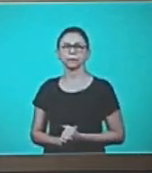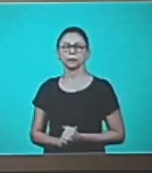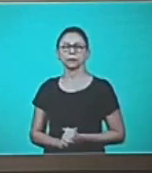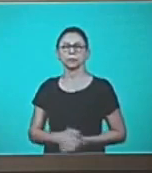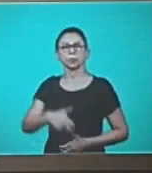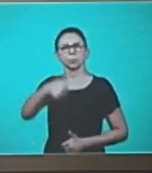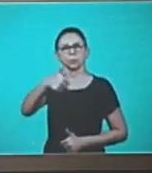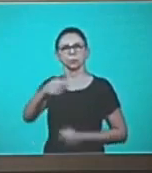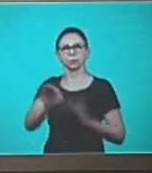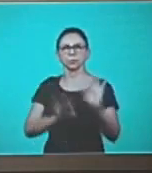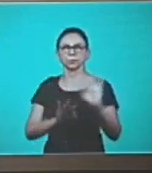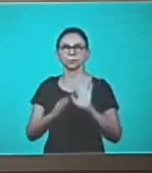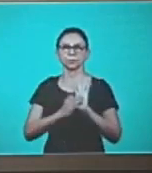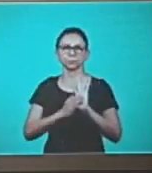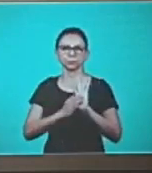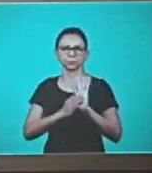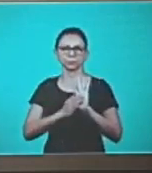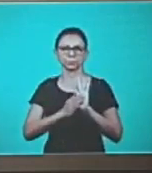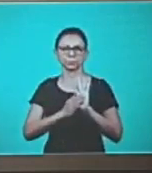project